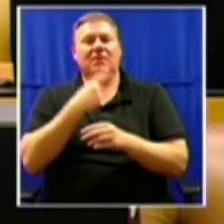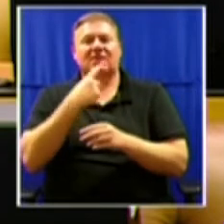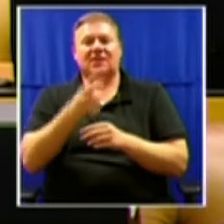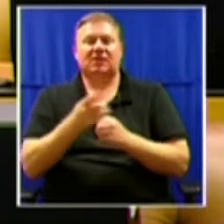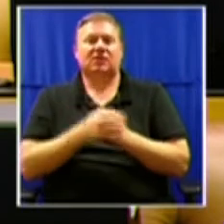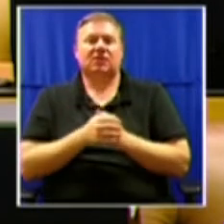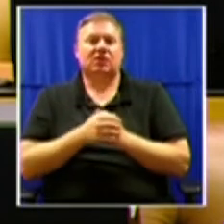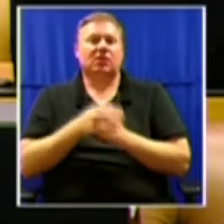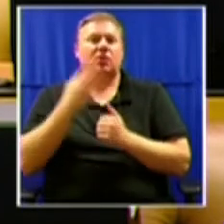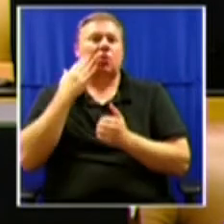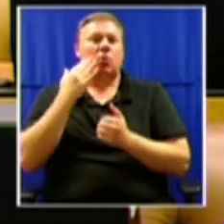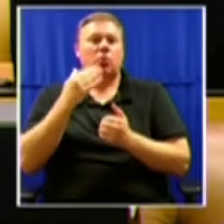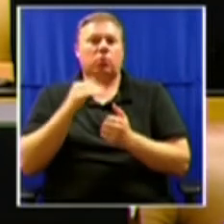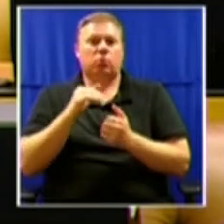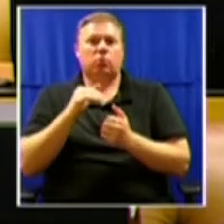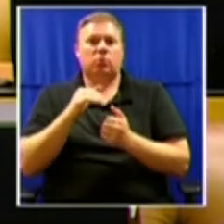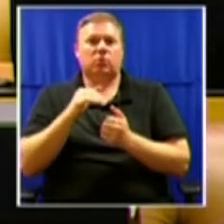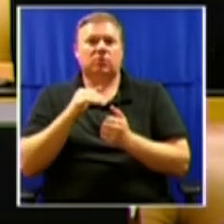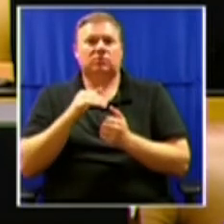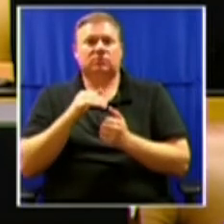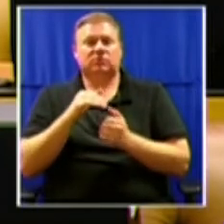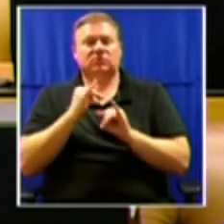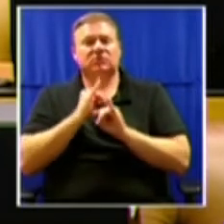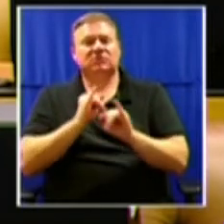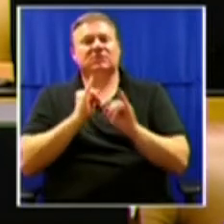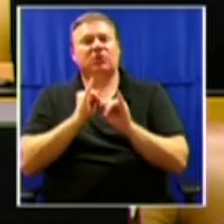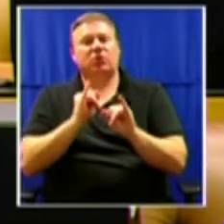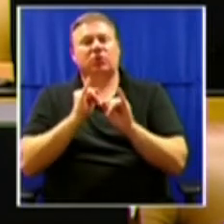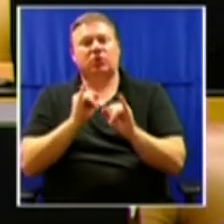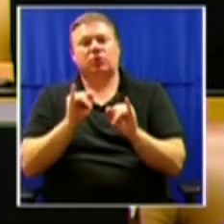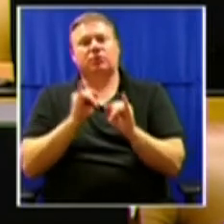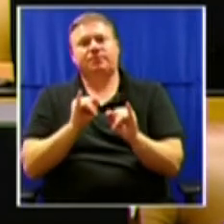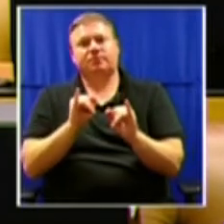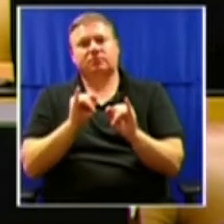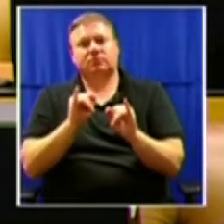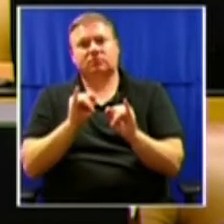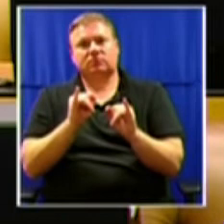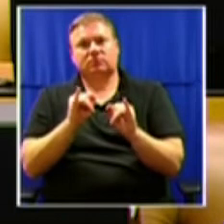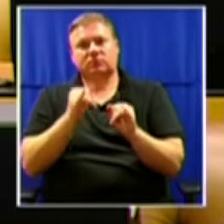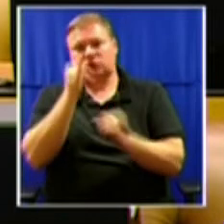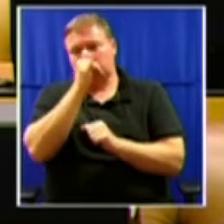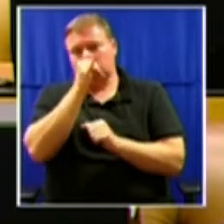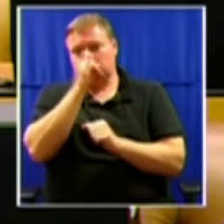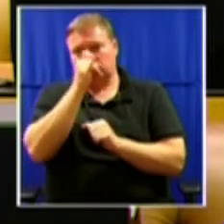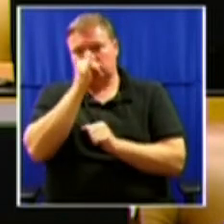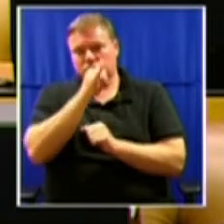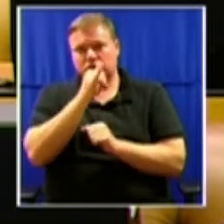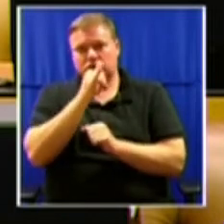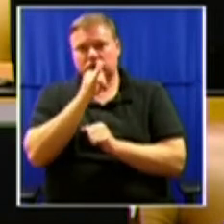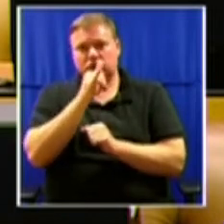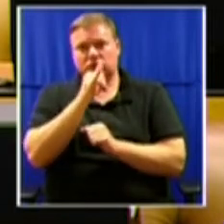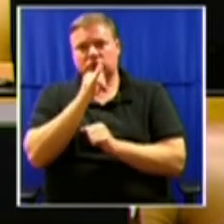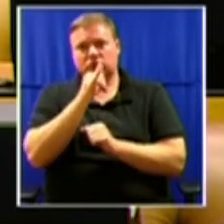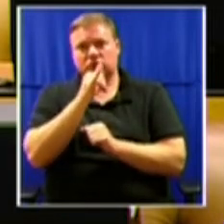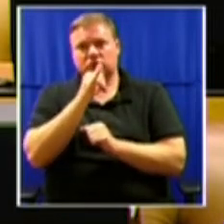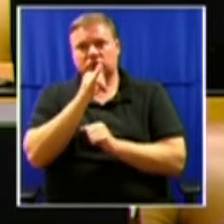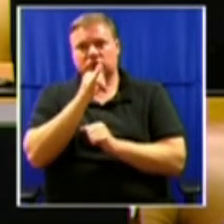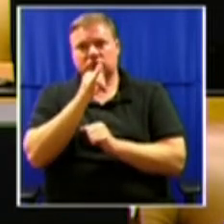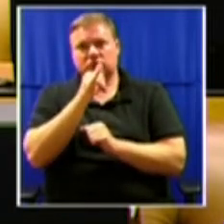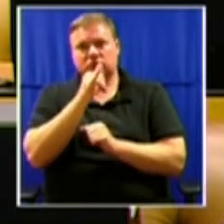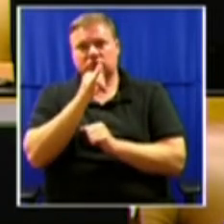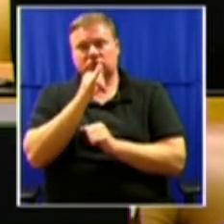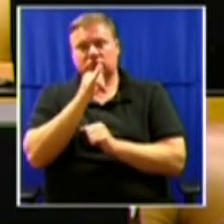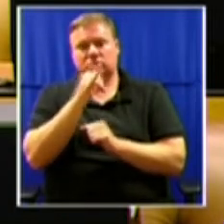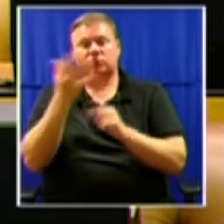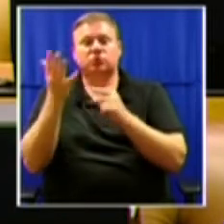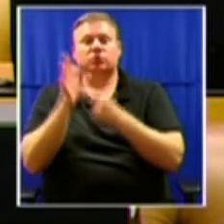down and you look at serious crimes that have made the lot of waves